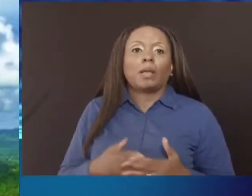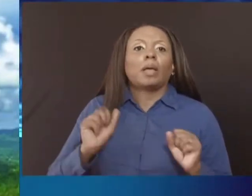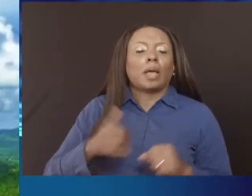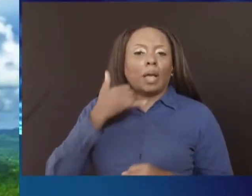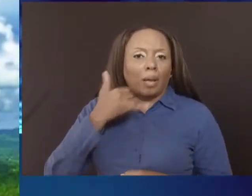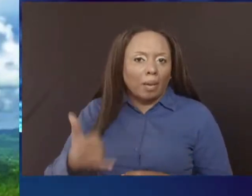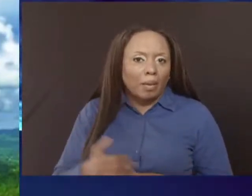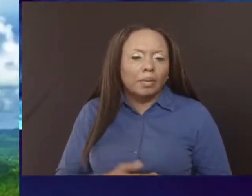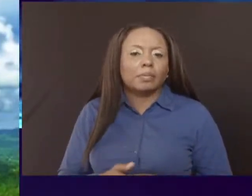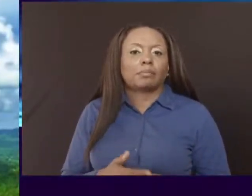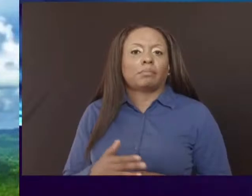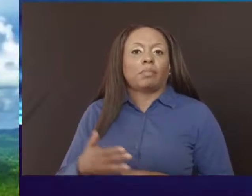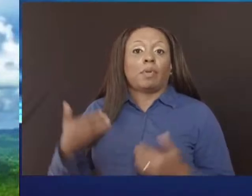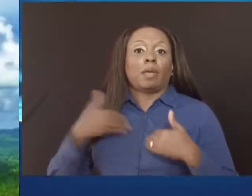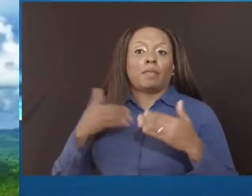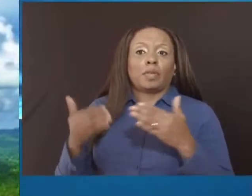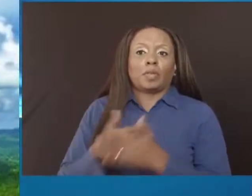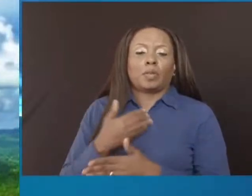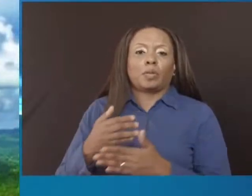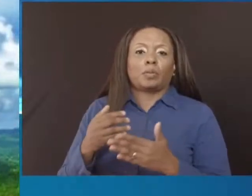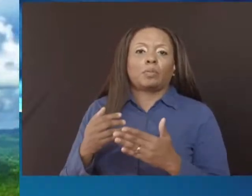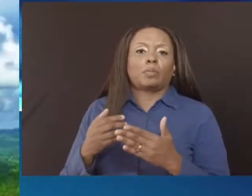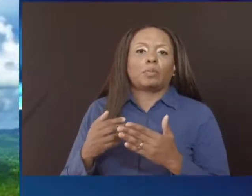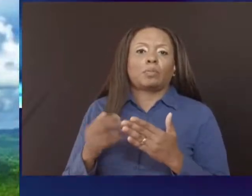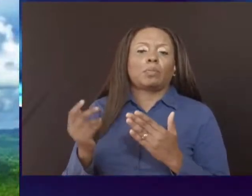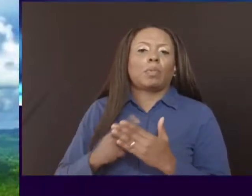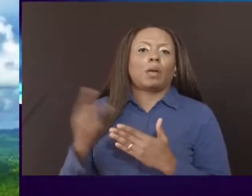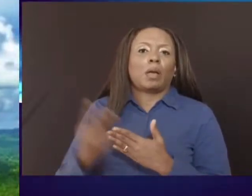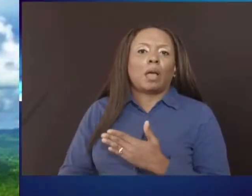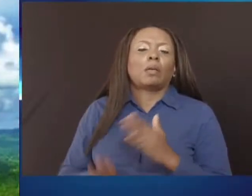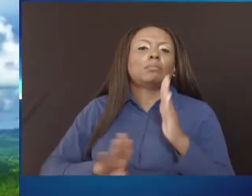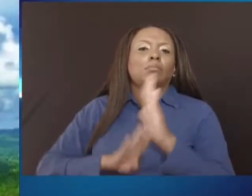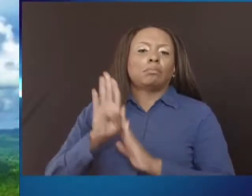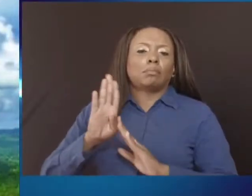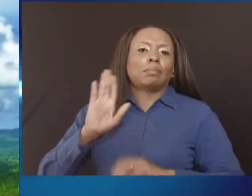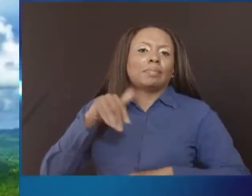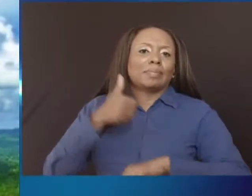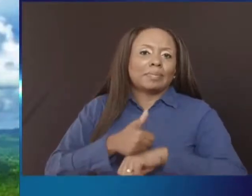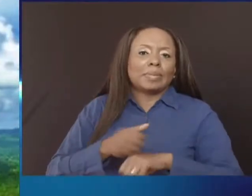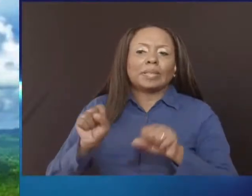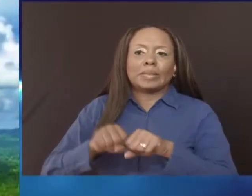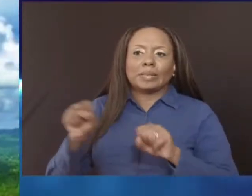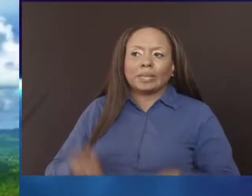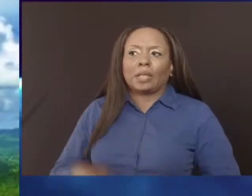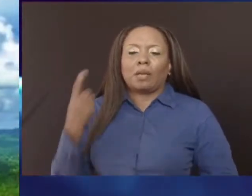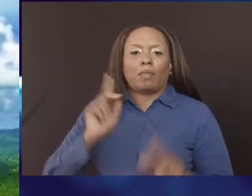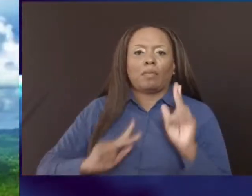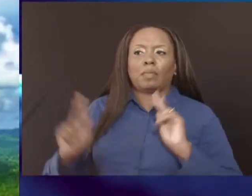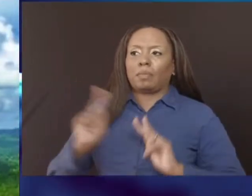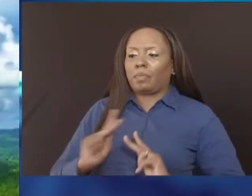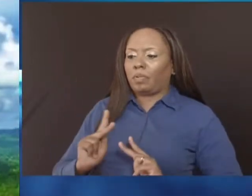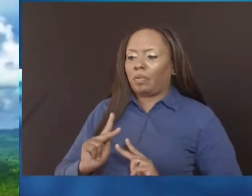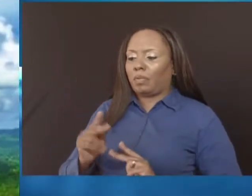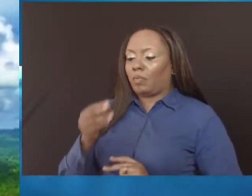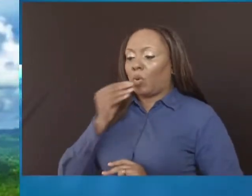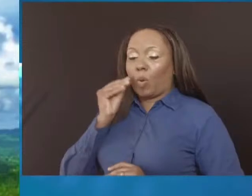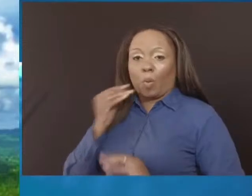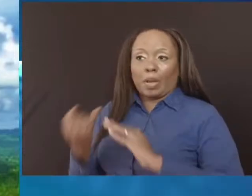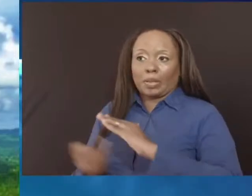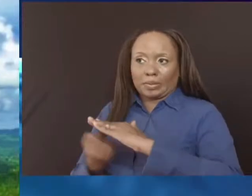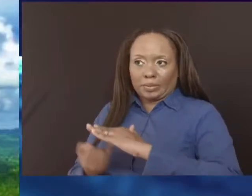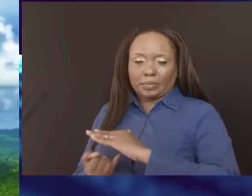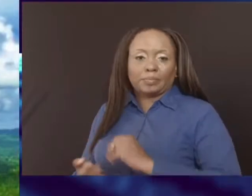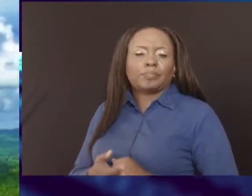we are actually developing a call center specifically for persons who are in home isolation. This is going to be an internal number.